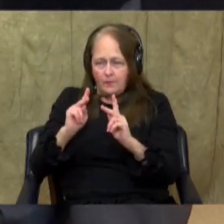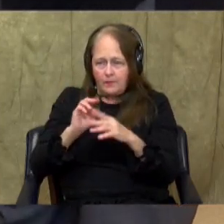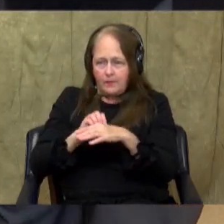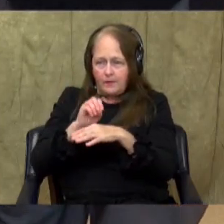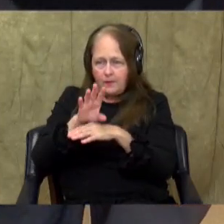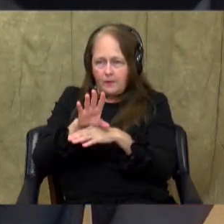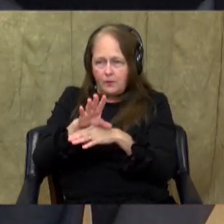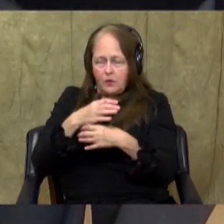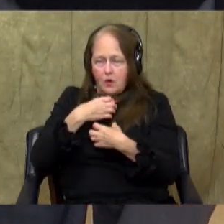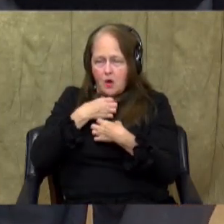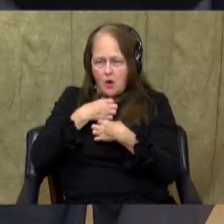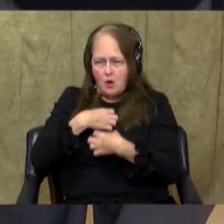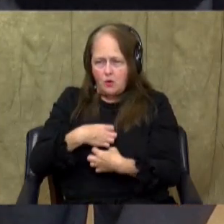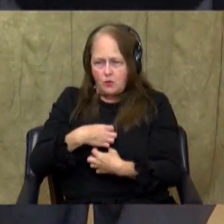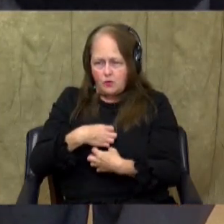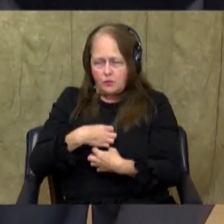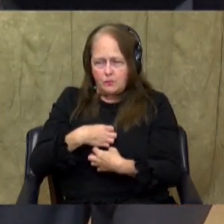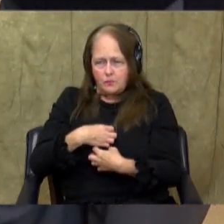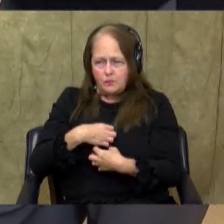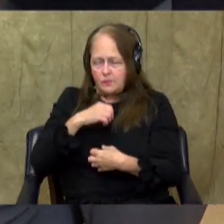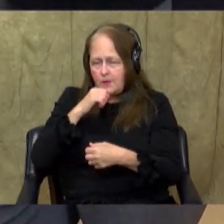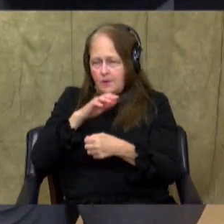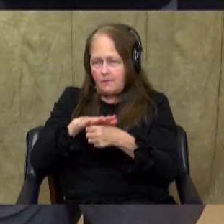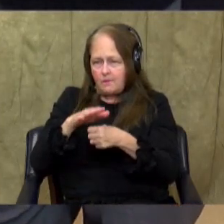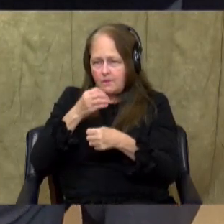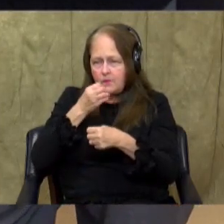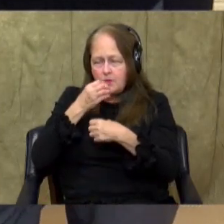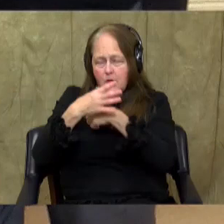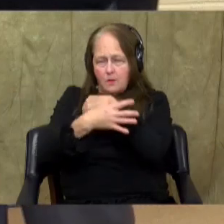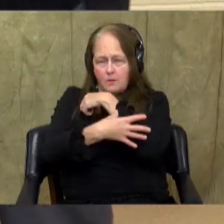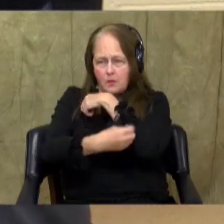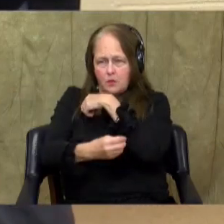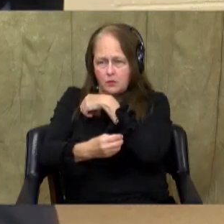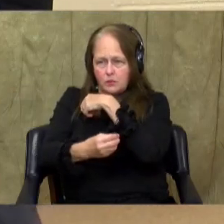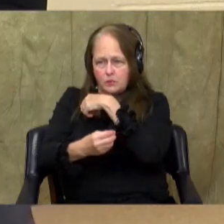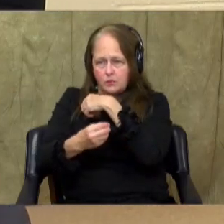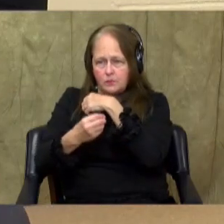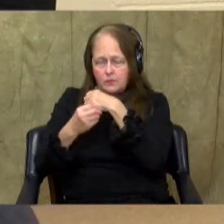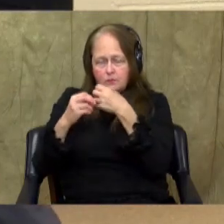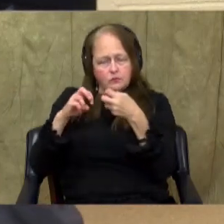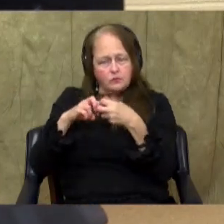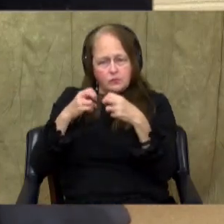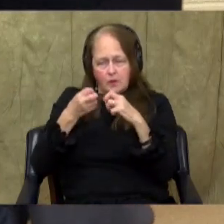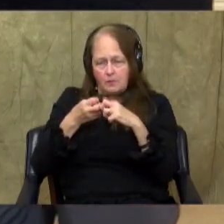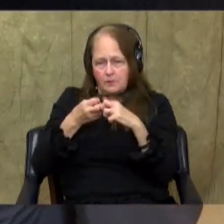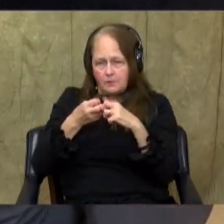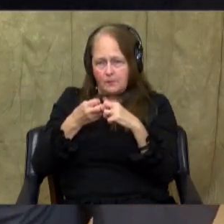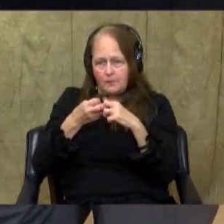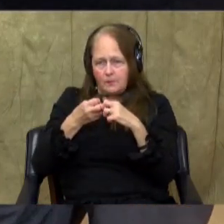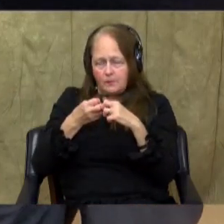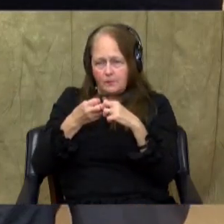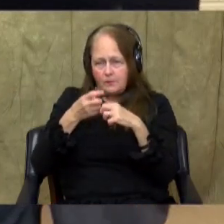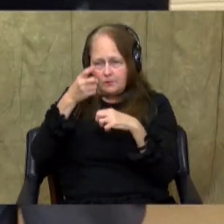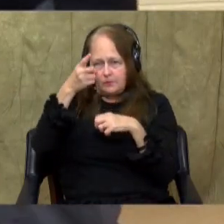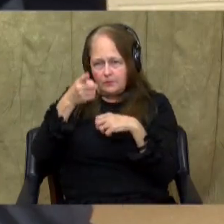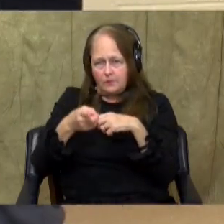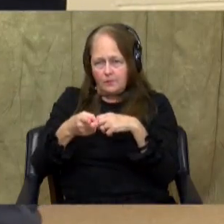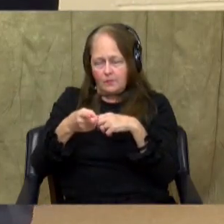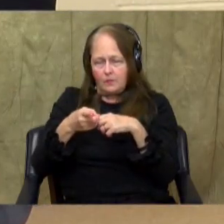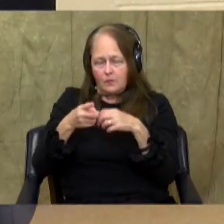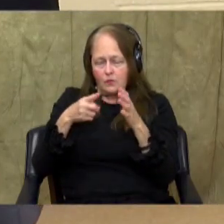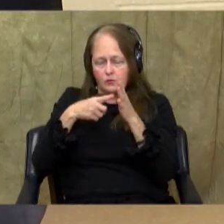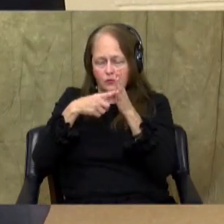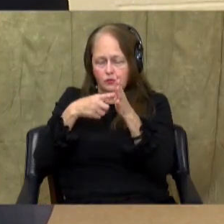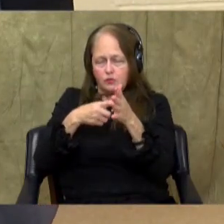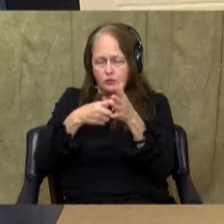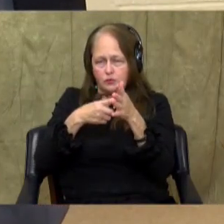of that is hunger, malnutrition, poverty, and conflict over resources. This is a table that